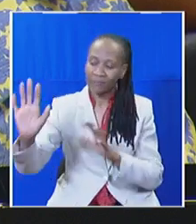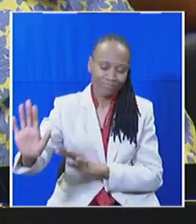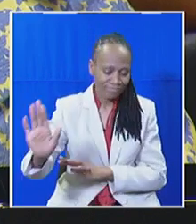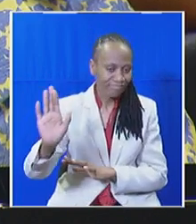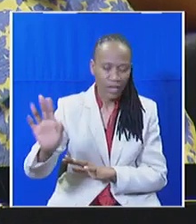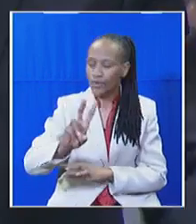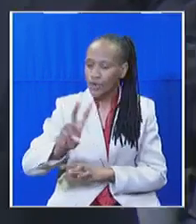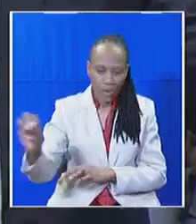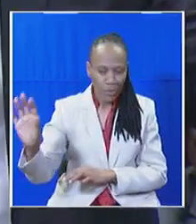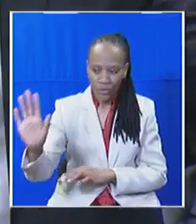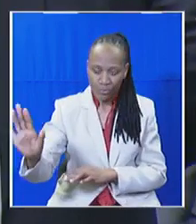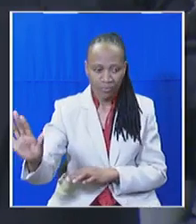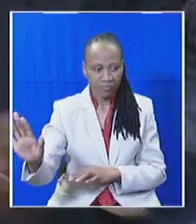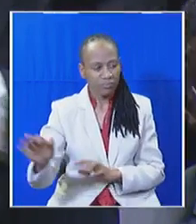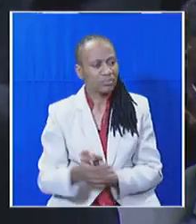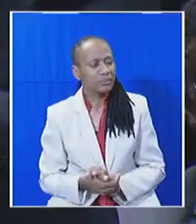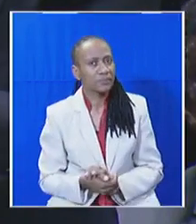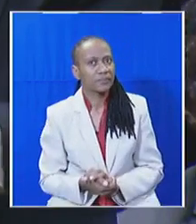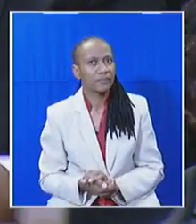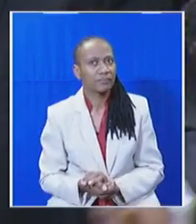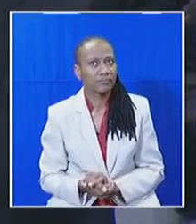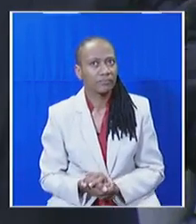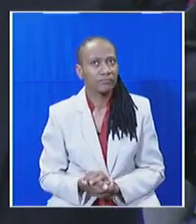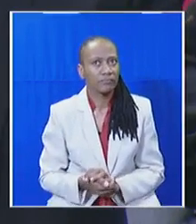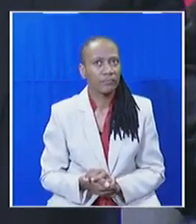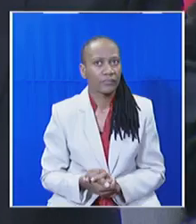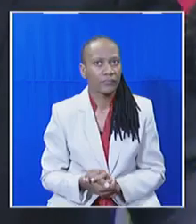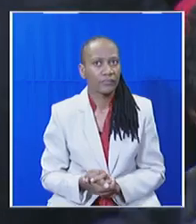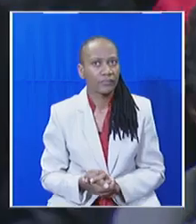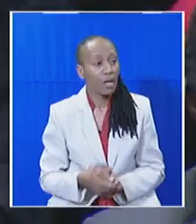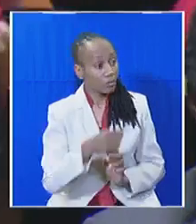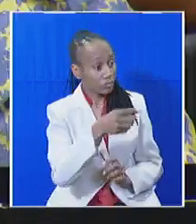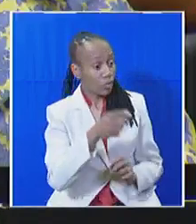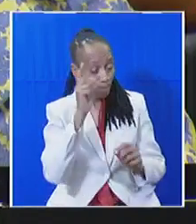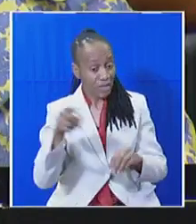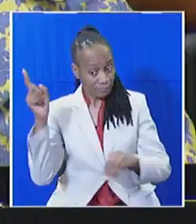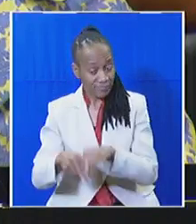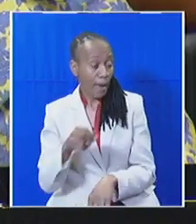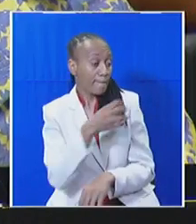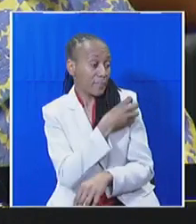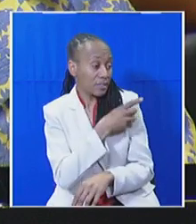matter to your attention. Please attend to this man, he's compromising you. Ntleko, please.